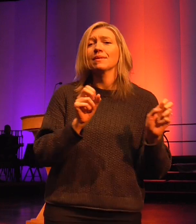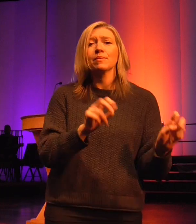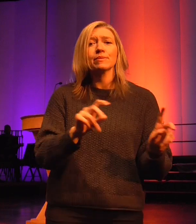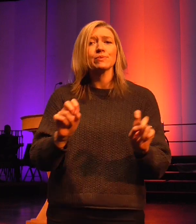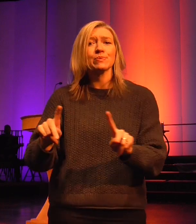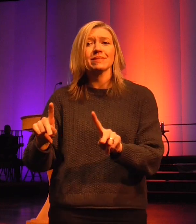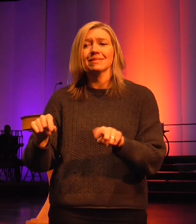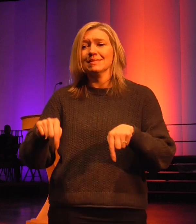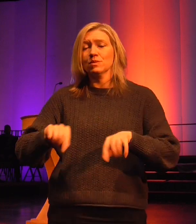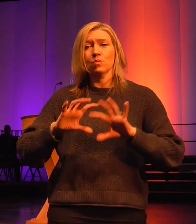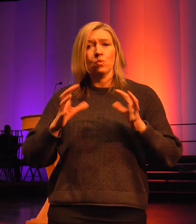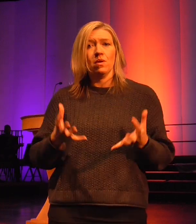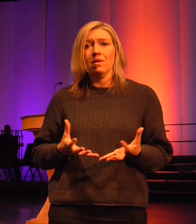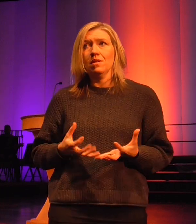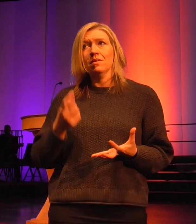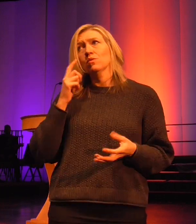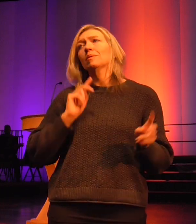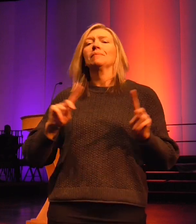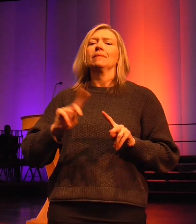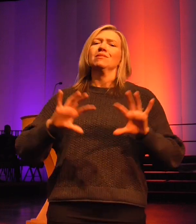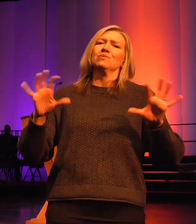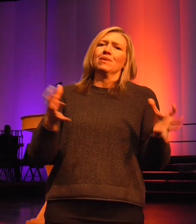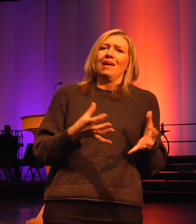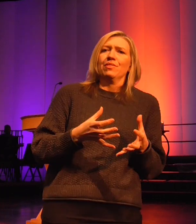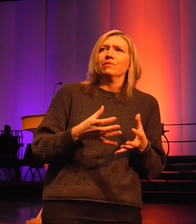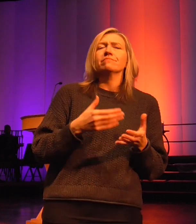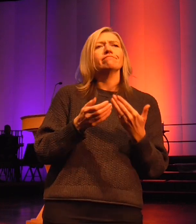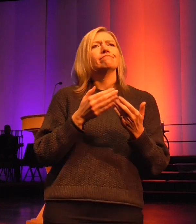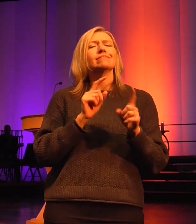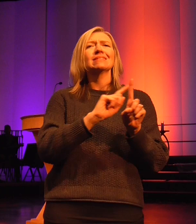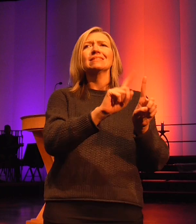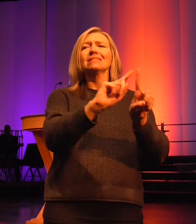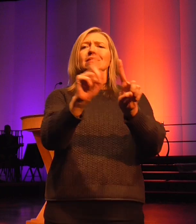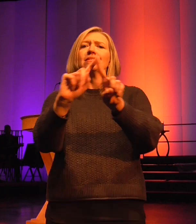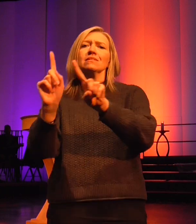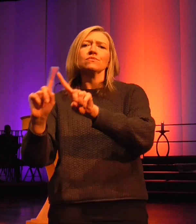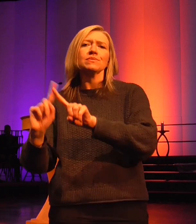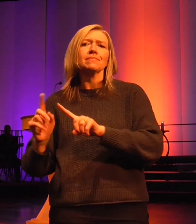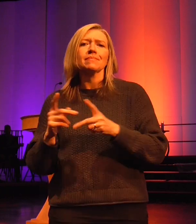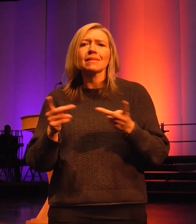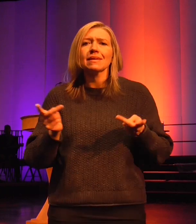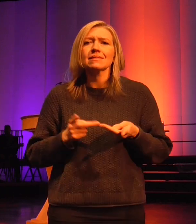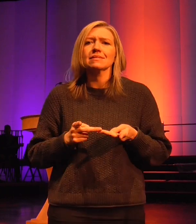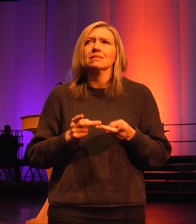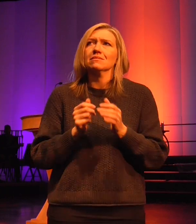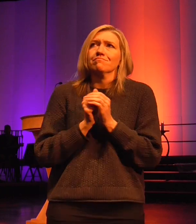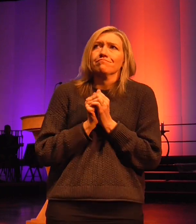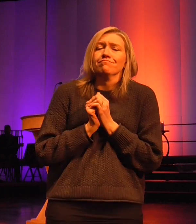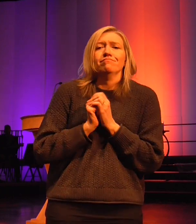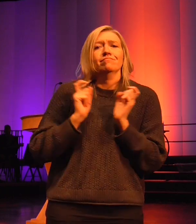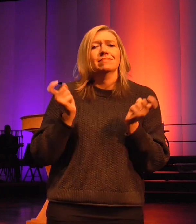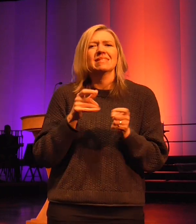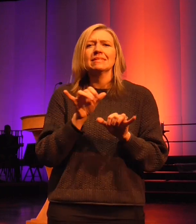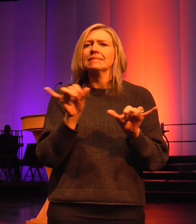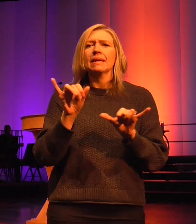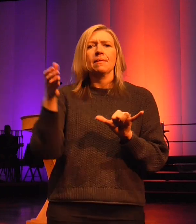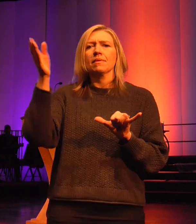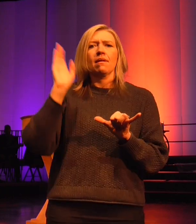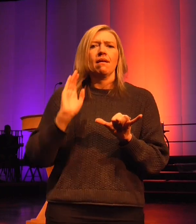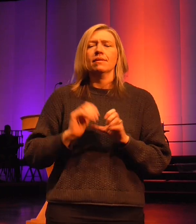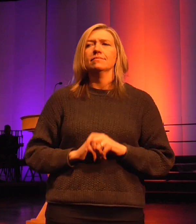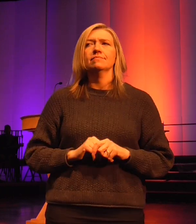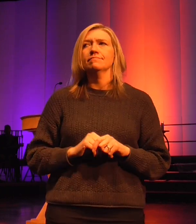world for people to gather in so many different places and worship the same God. Thank